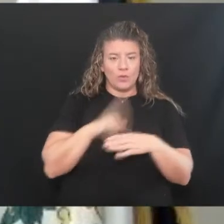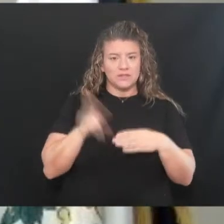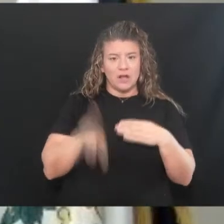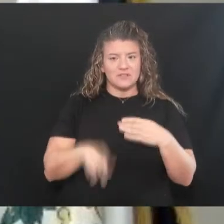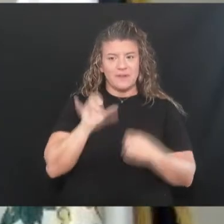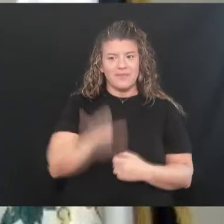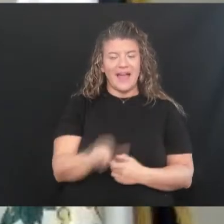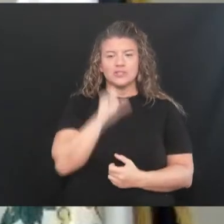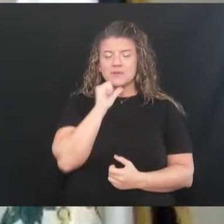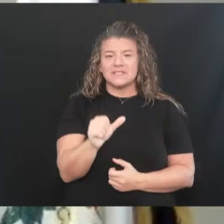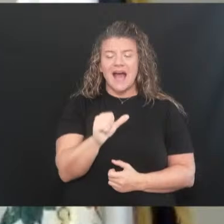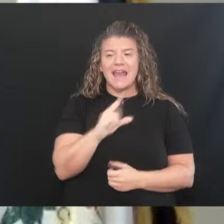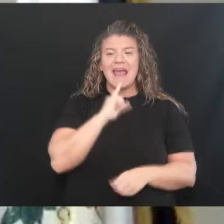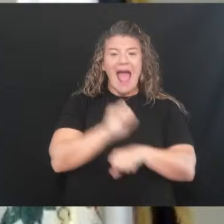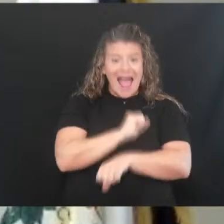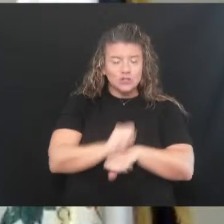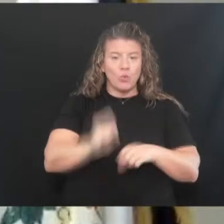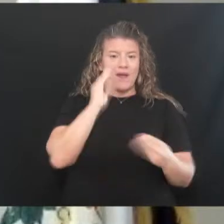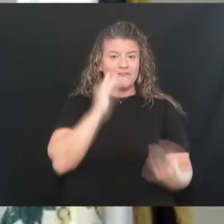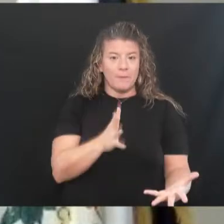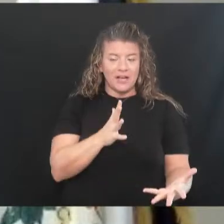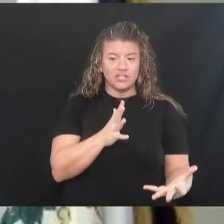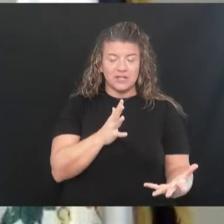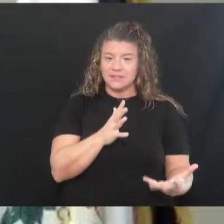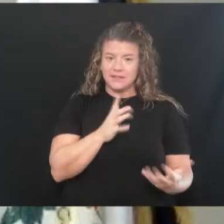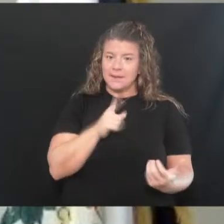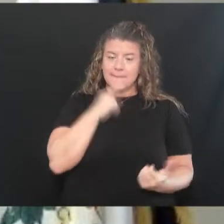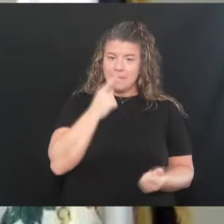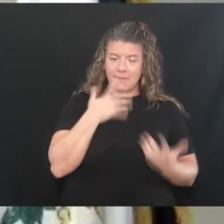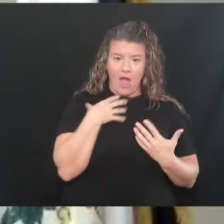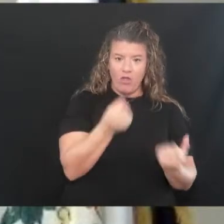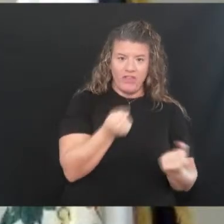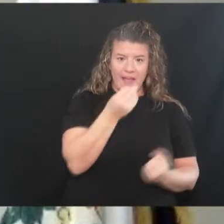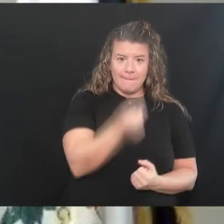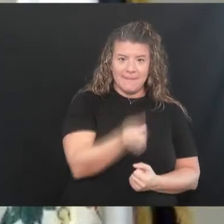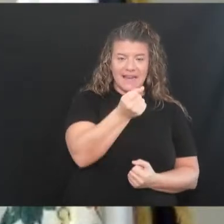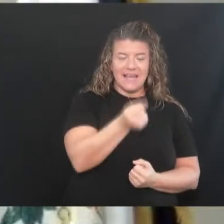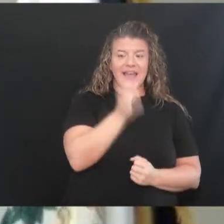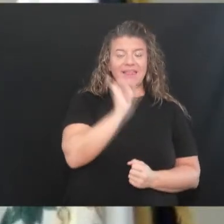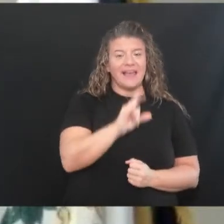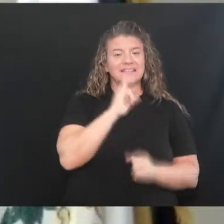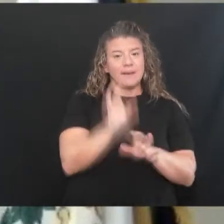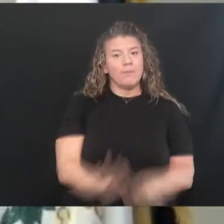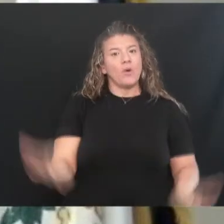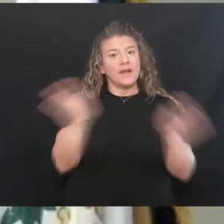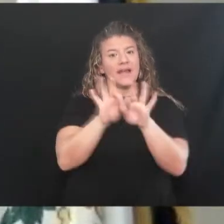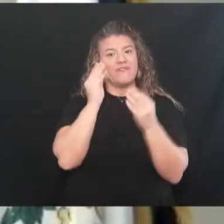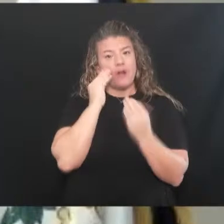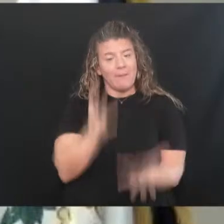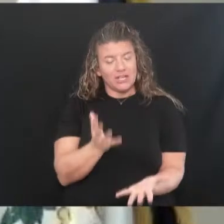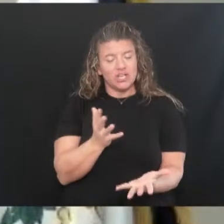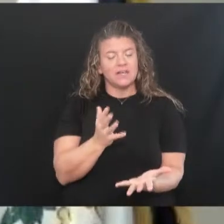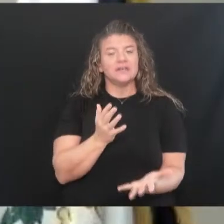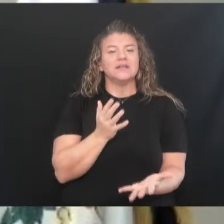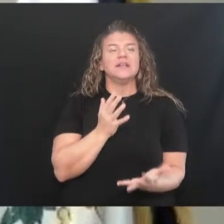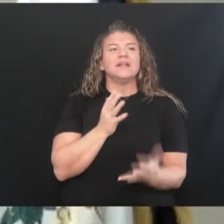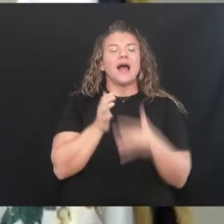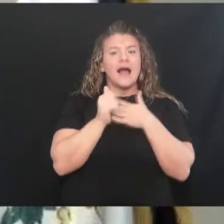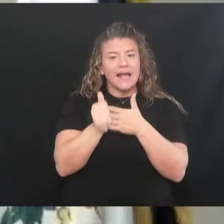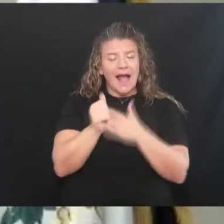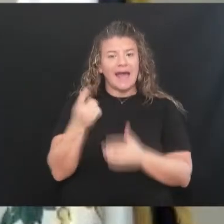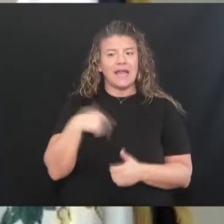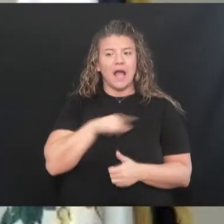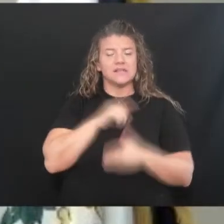So it's not actionable information, public health information, but it's important information in terms of guiding us as we